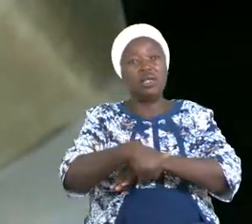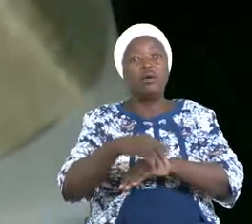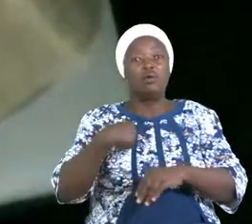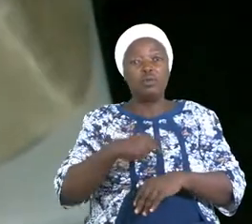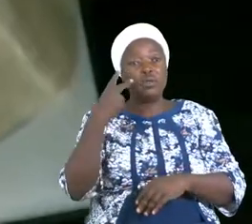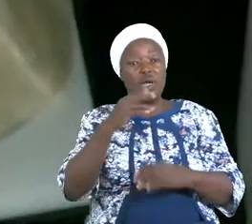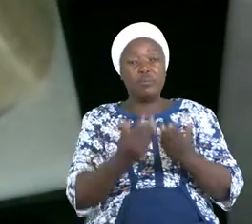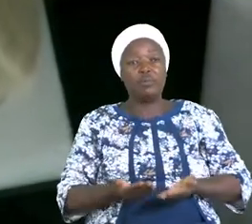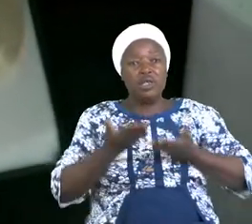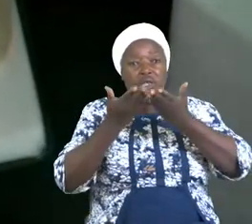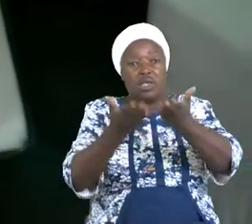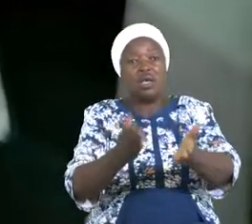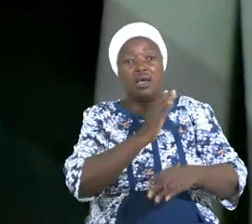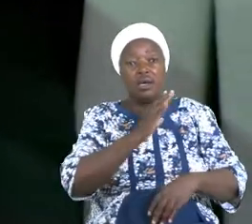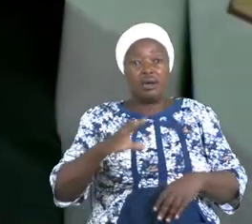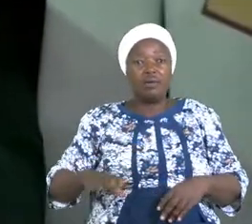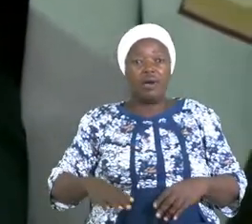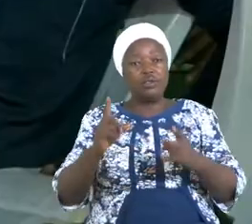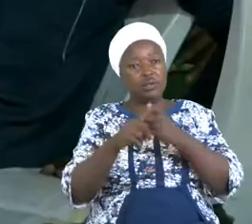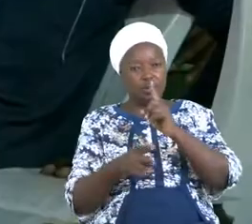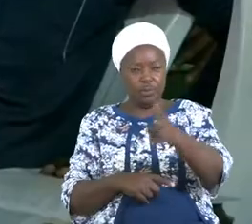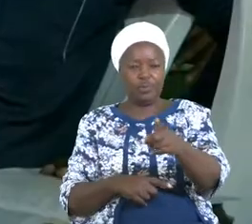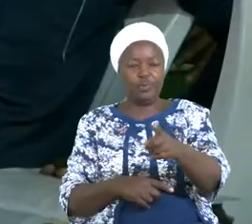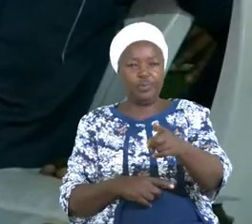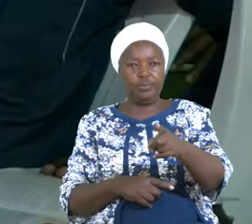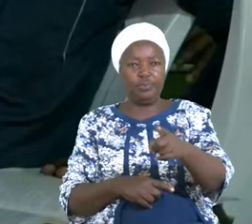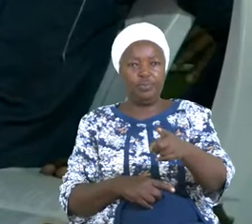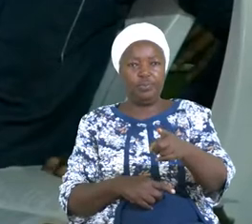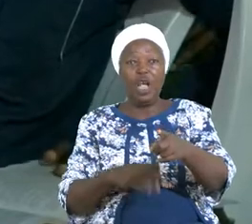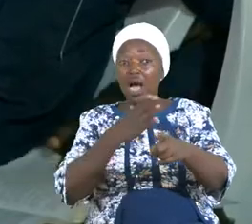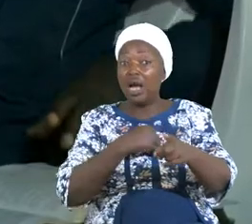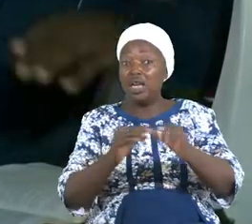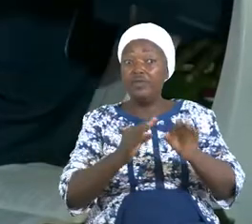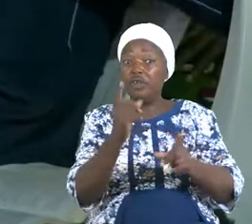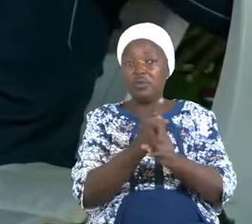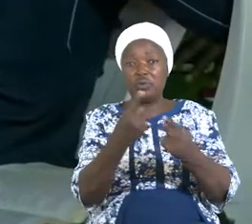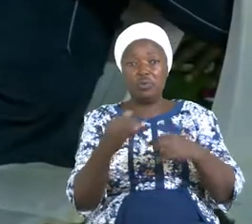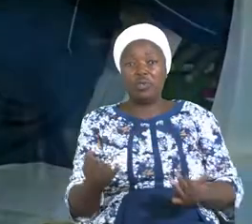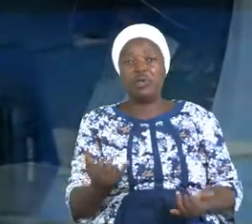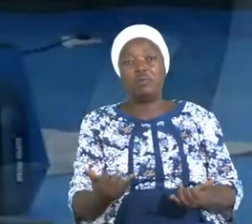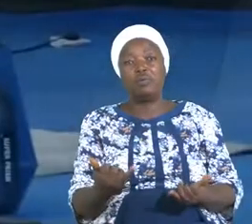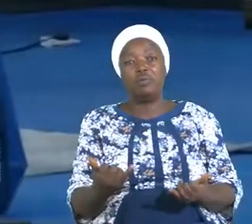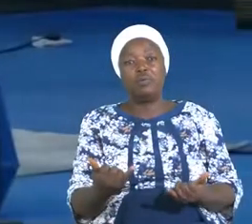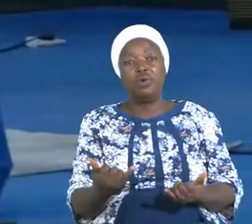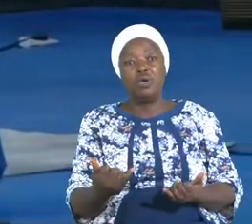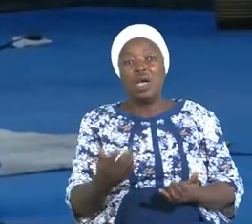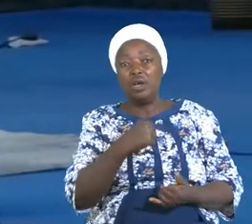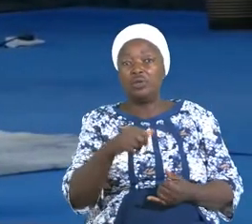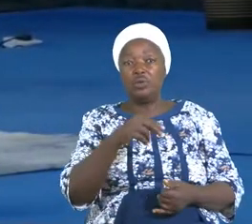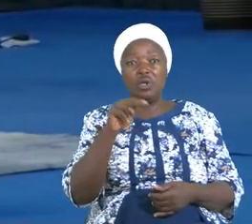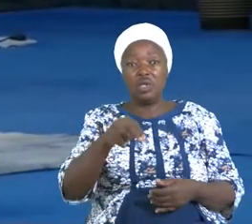present Christ to you. And if you are just coming and you need the salvation of